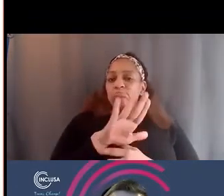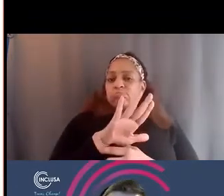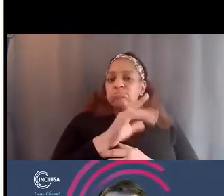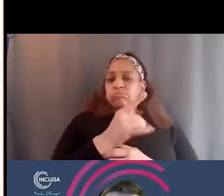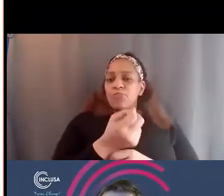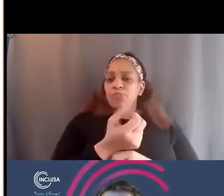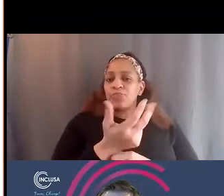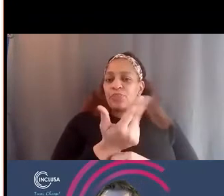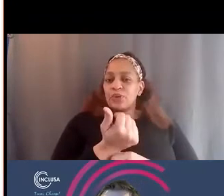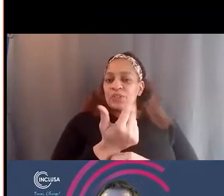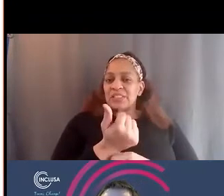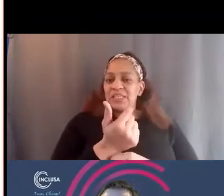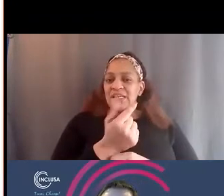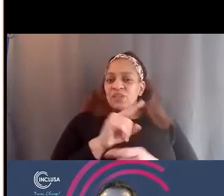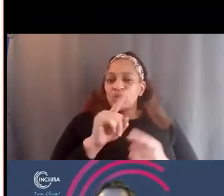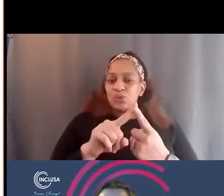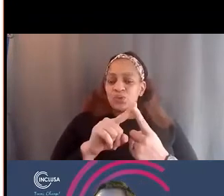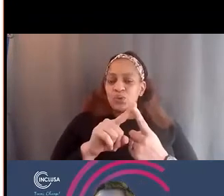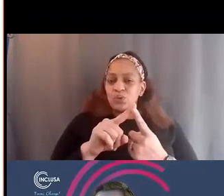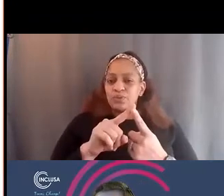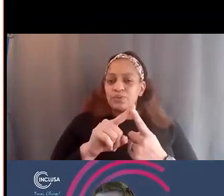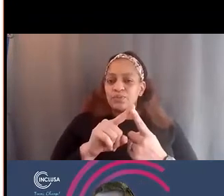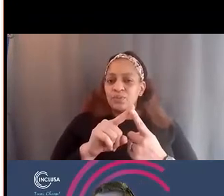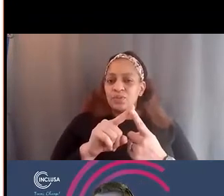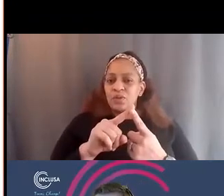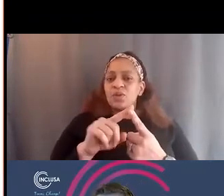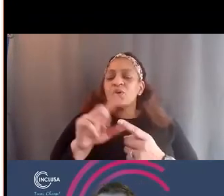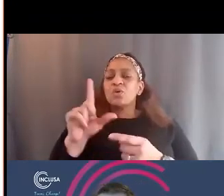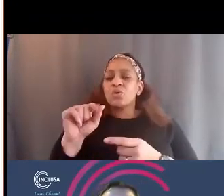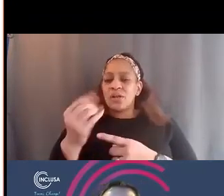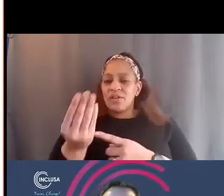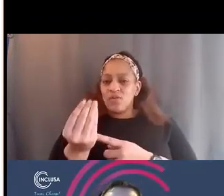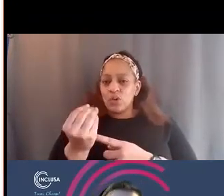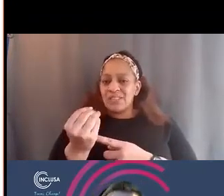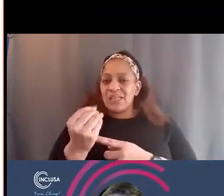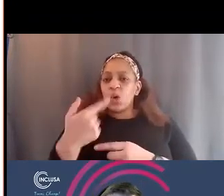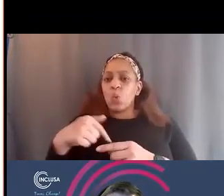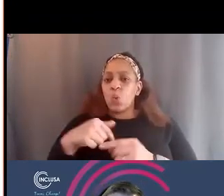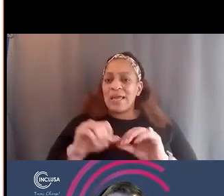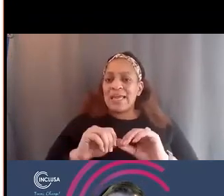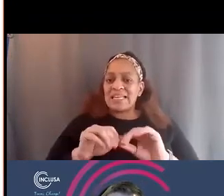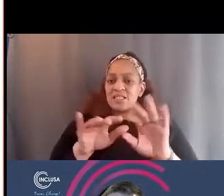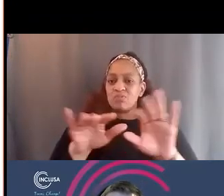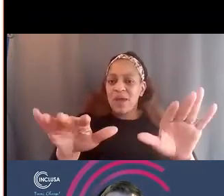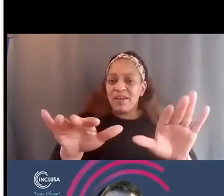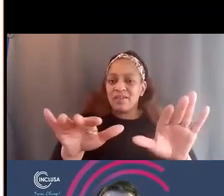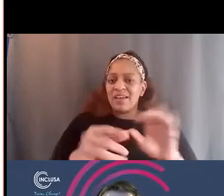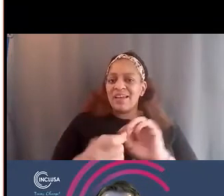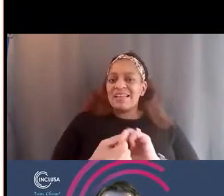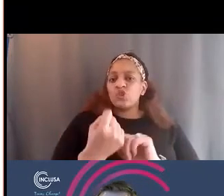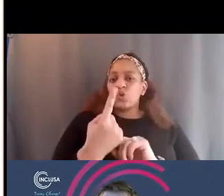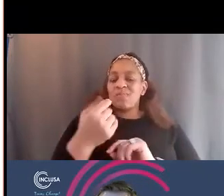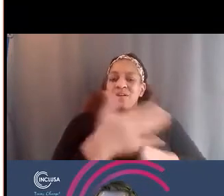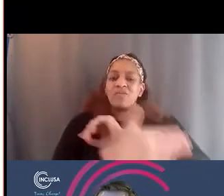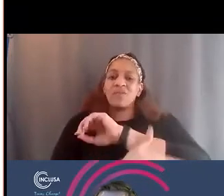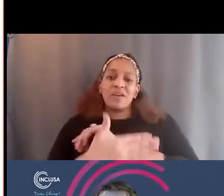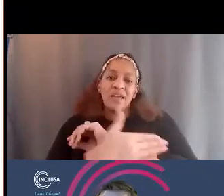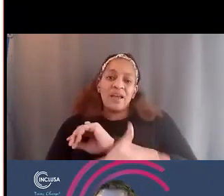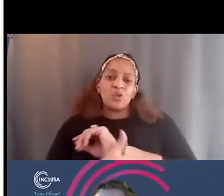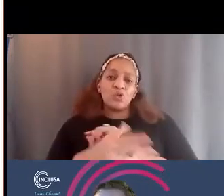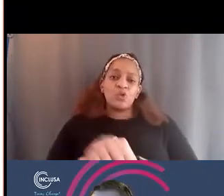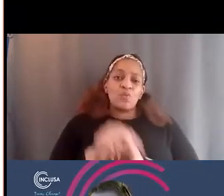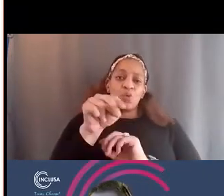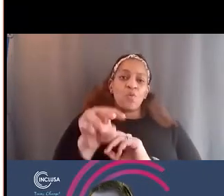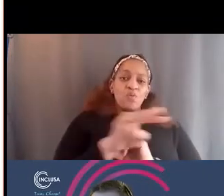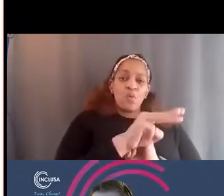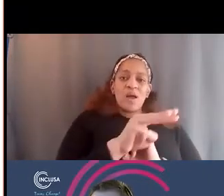those 4 counties into 11 counties in the northwest part of the state. At that time, there was a previous managed care organization there that